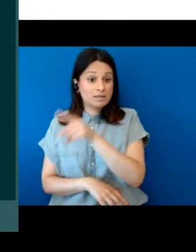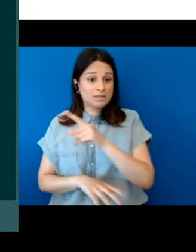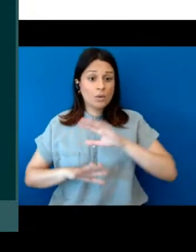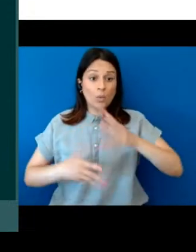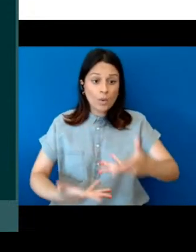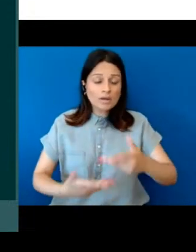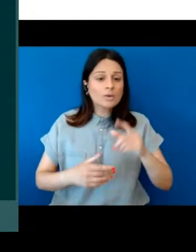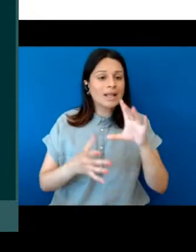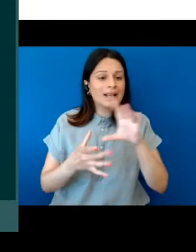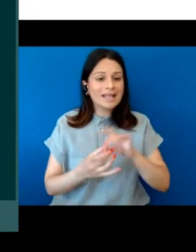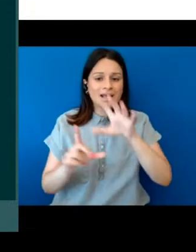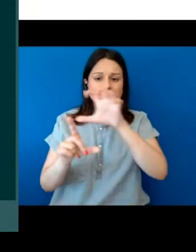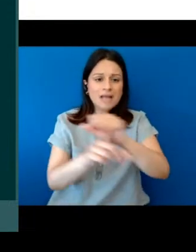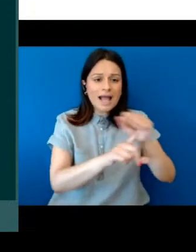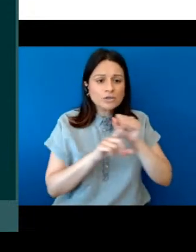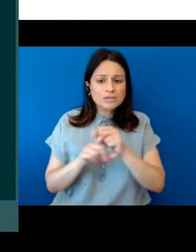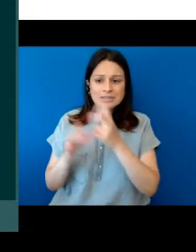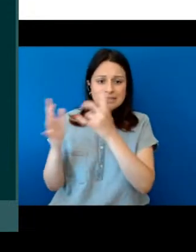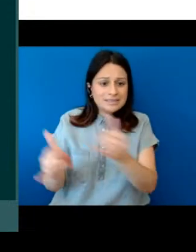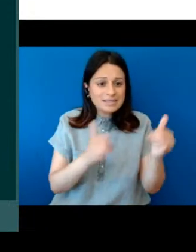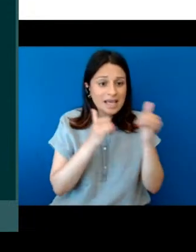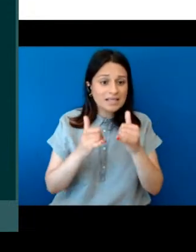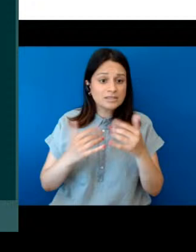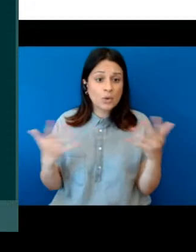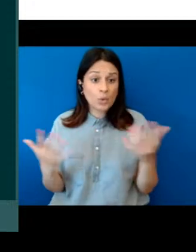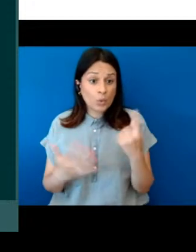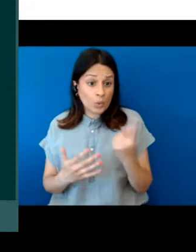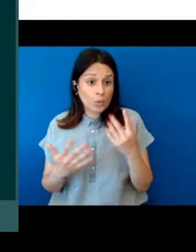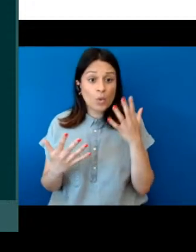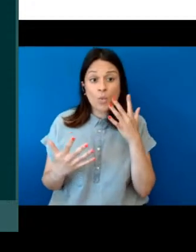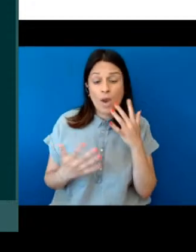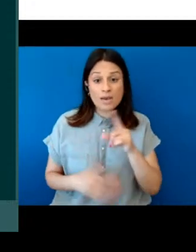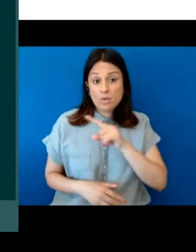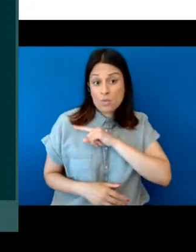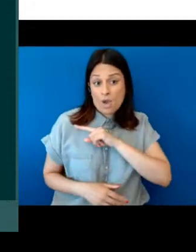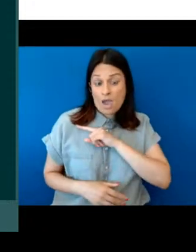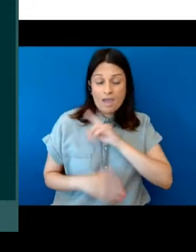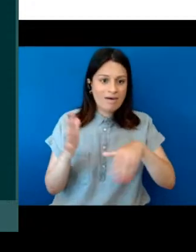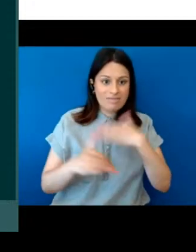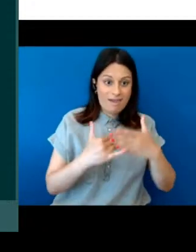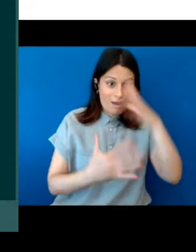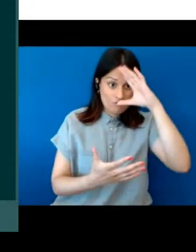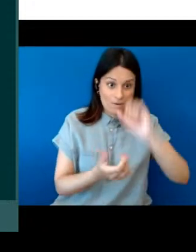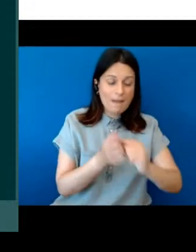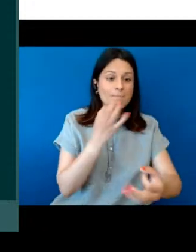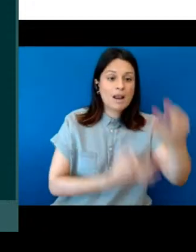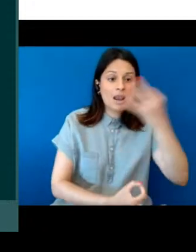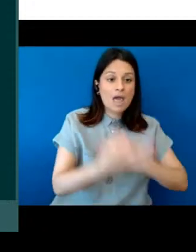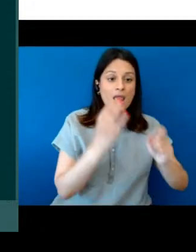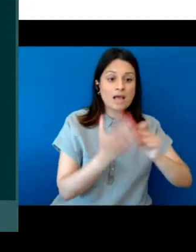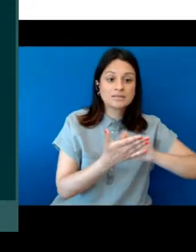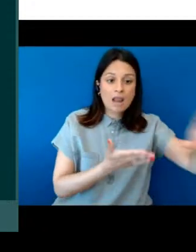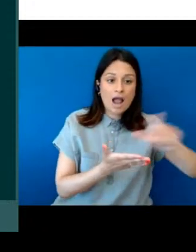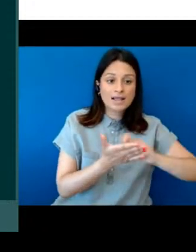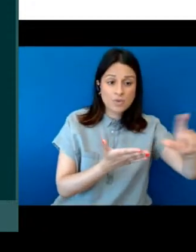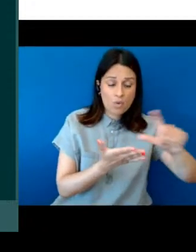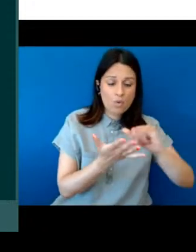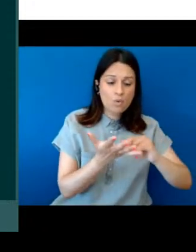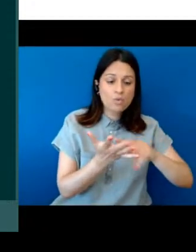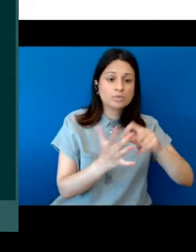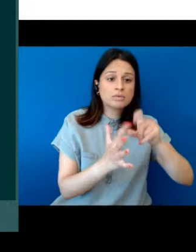diagnostic testing, who, when and why. Remember at the end to send in your questions via Slido with the